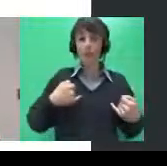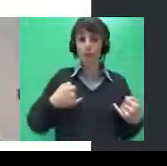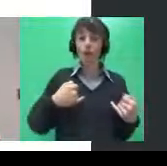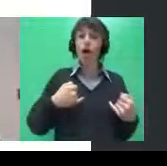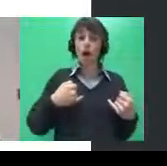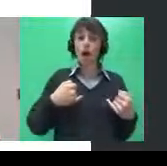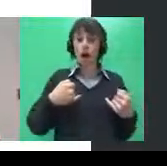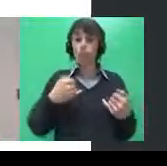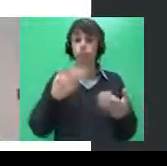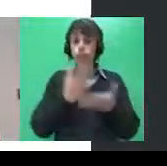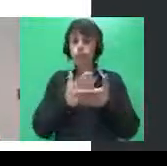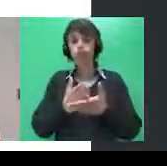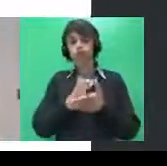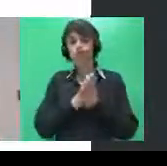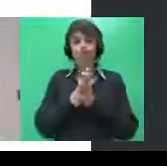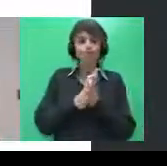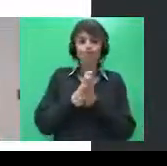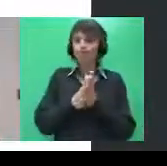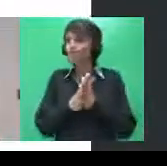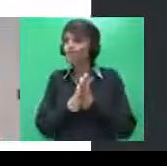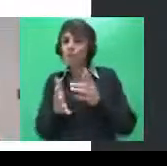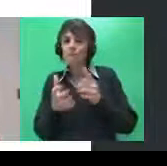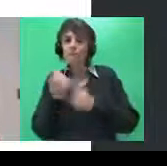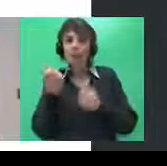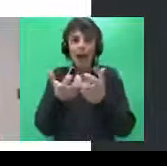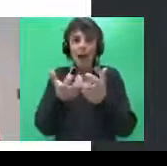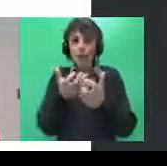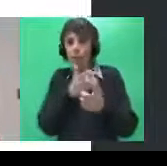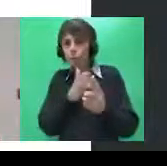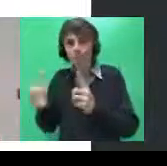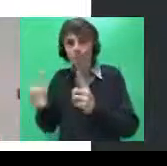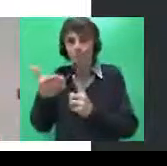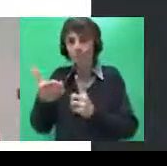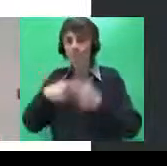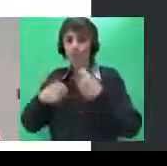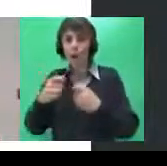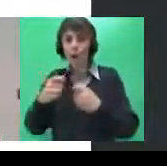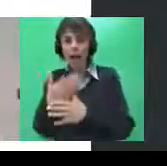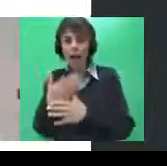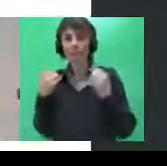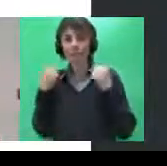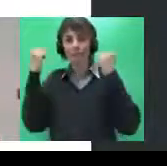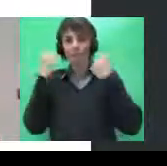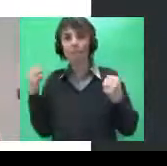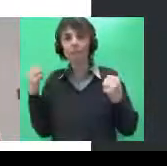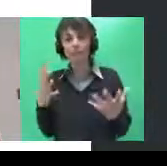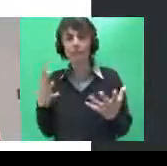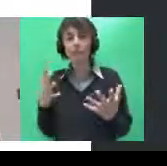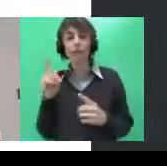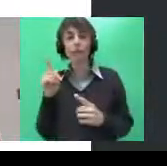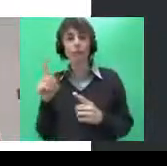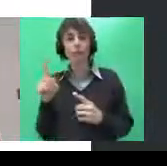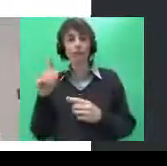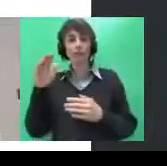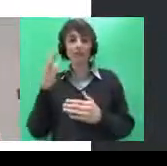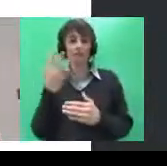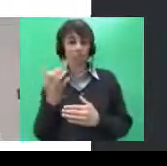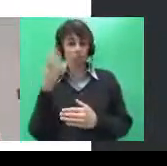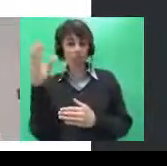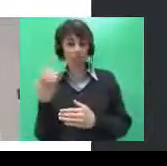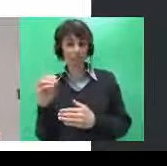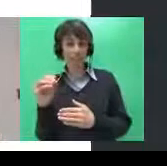They're finding ways to be active that work for them. Now, that's still significantly short of the